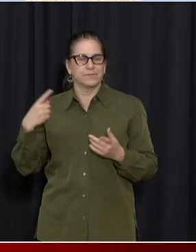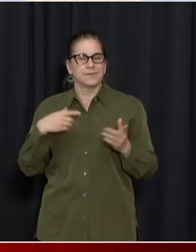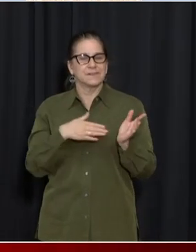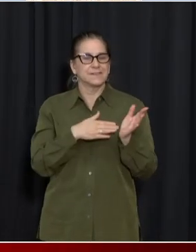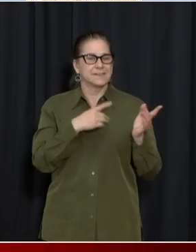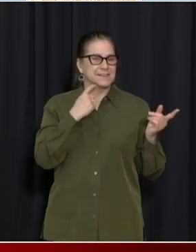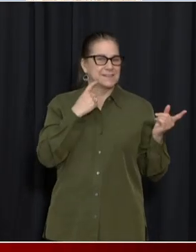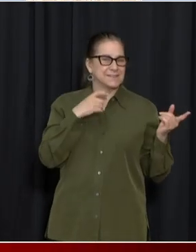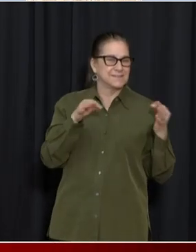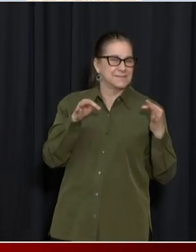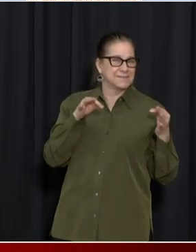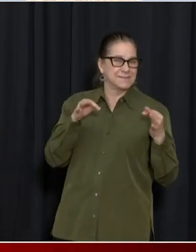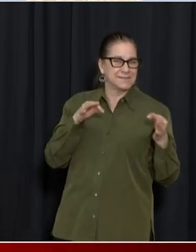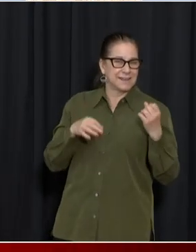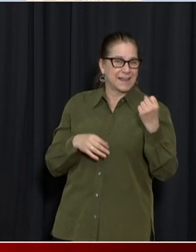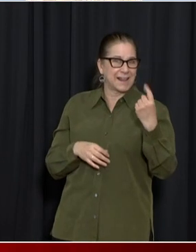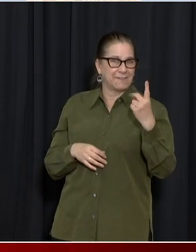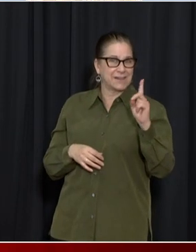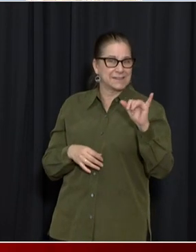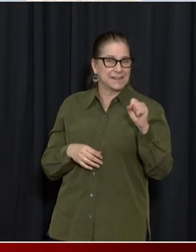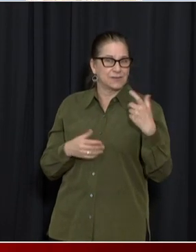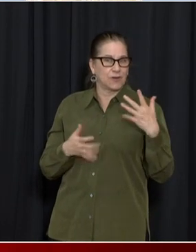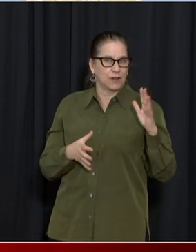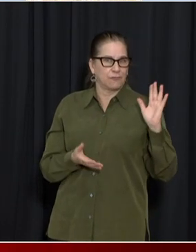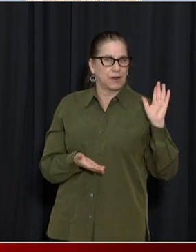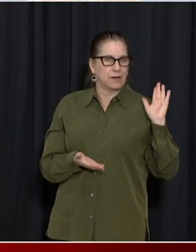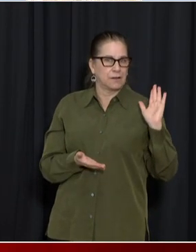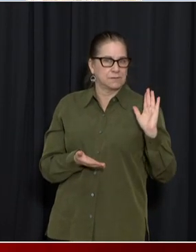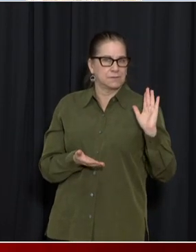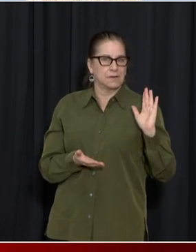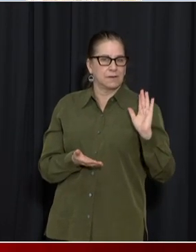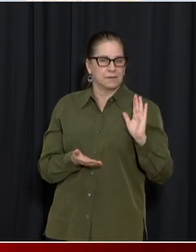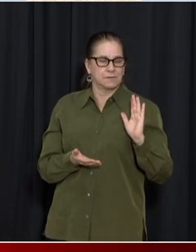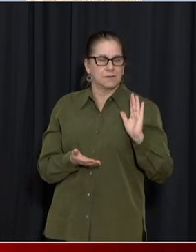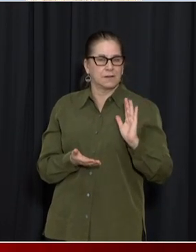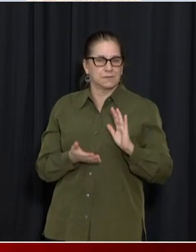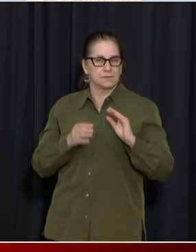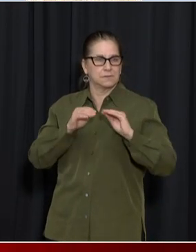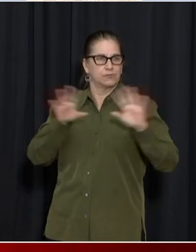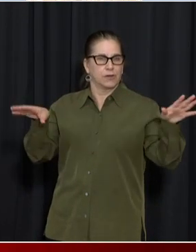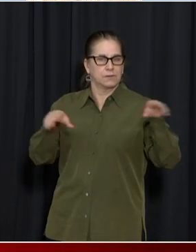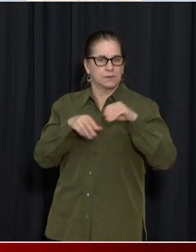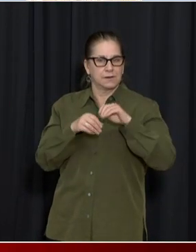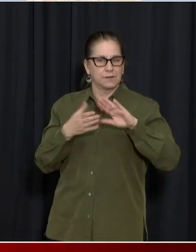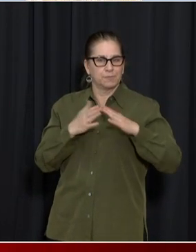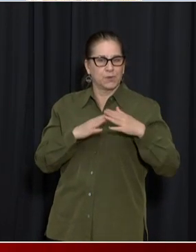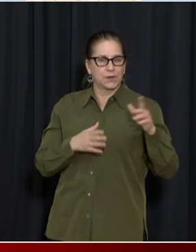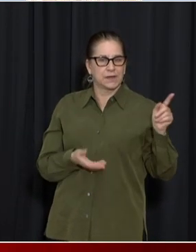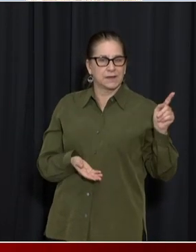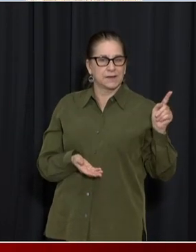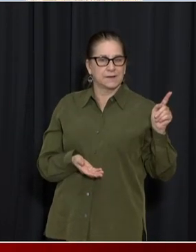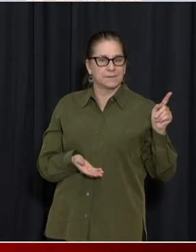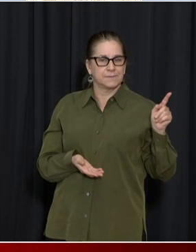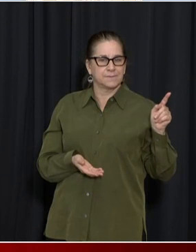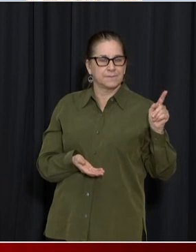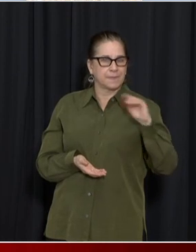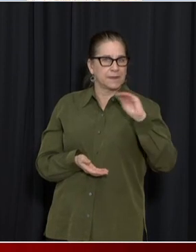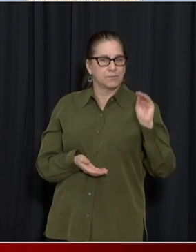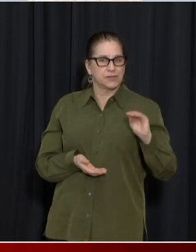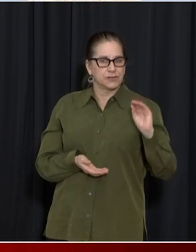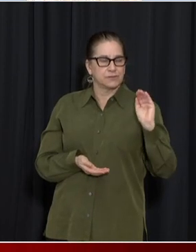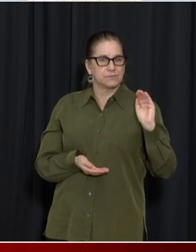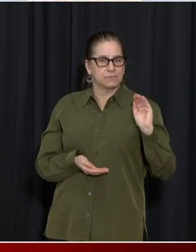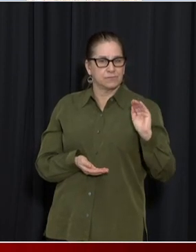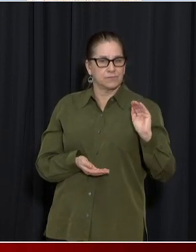decline in community spread. We've talked before about the transmission rate being below 1 for 3